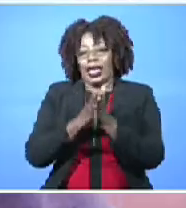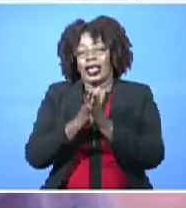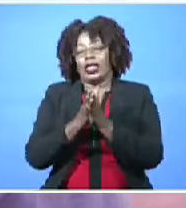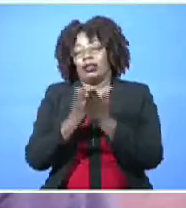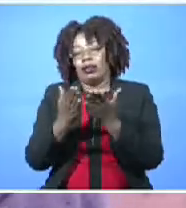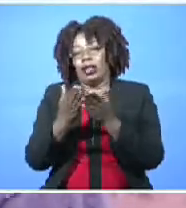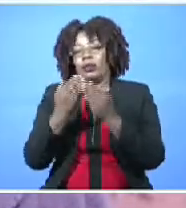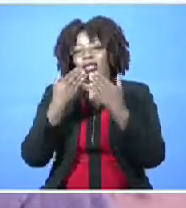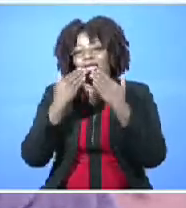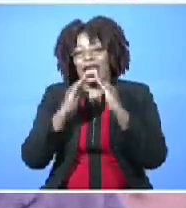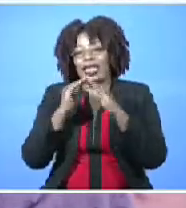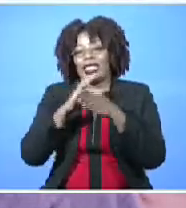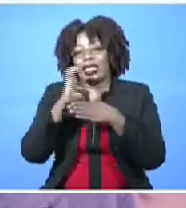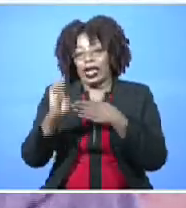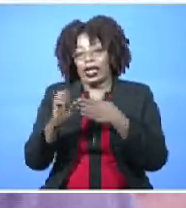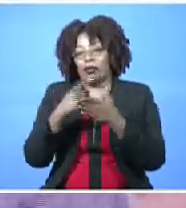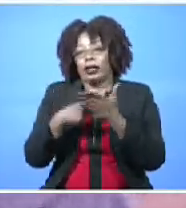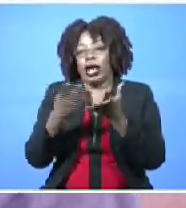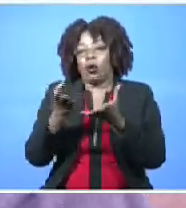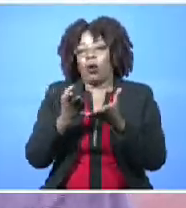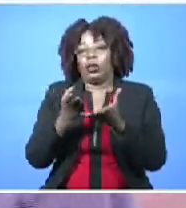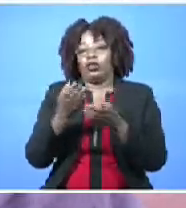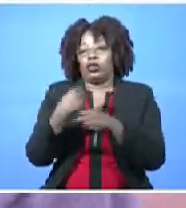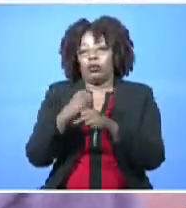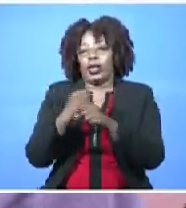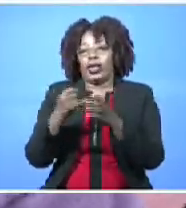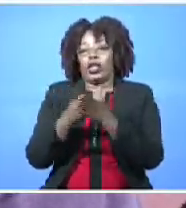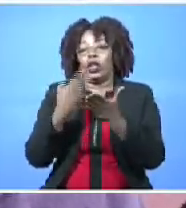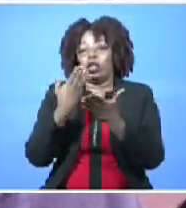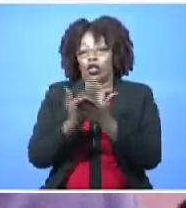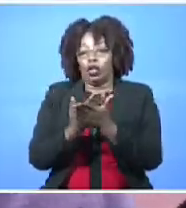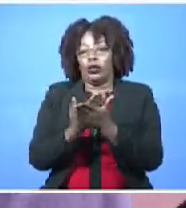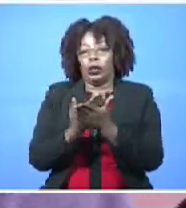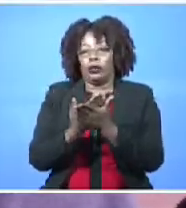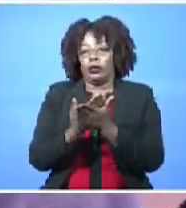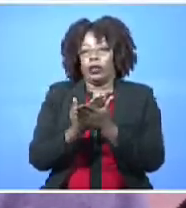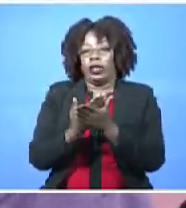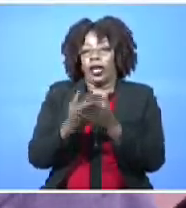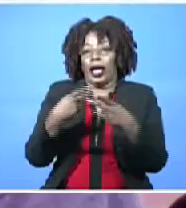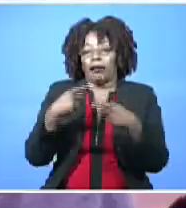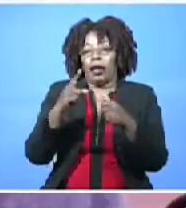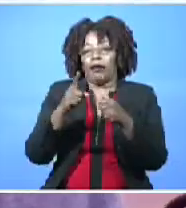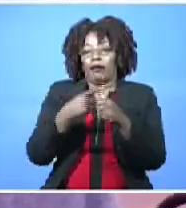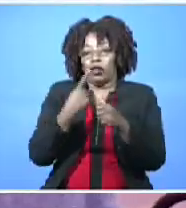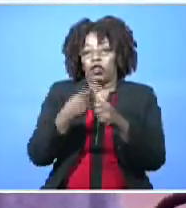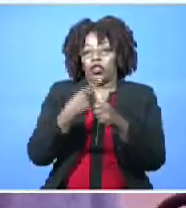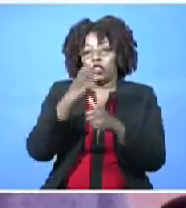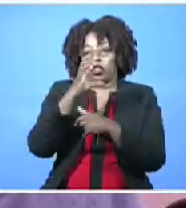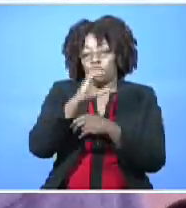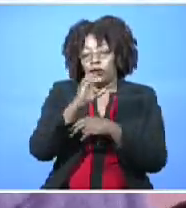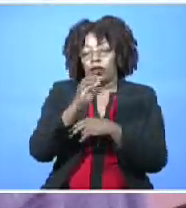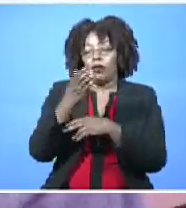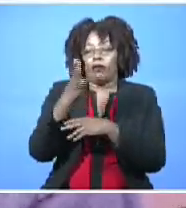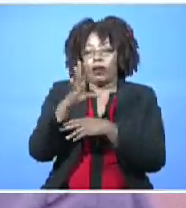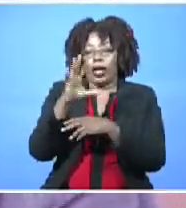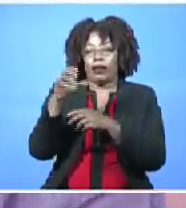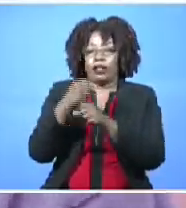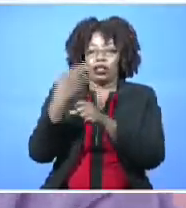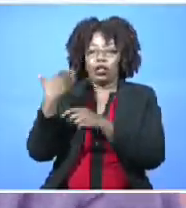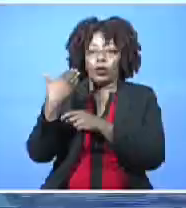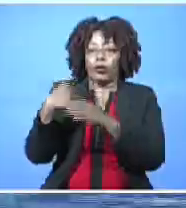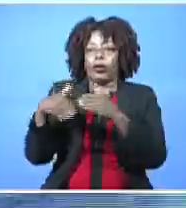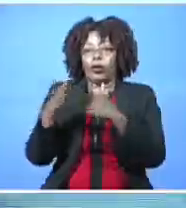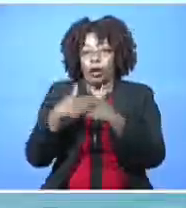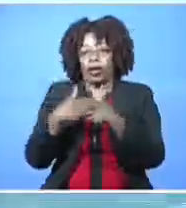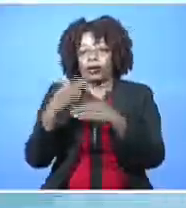sad at the end, but I definitely want to make it a good one. I had my first Carifta 5 years ago in Jamaica. Now we're going back to Jamaica. Hopefully it'll be